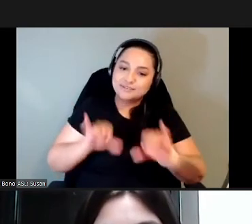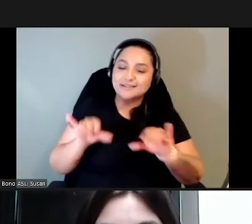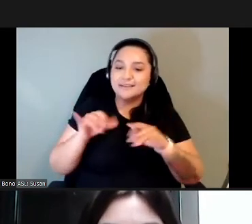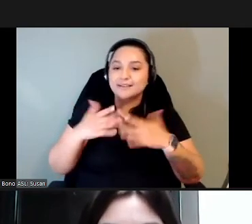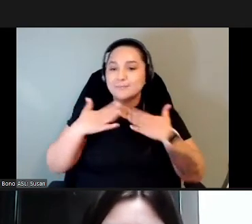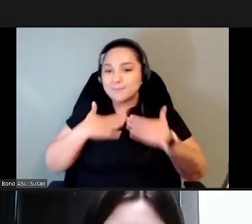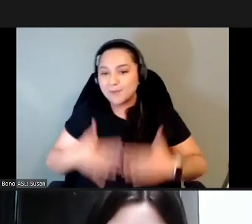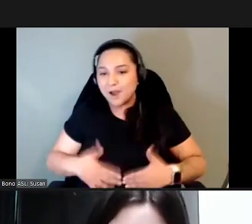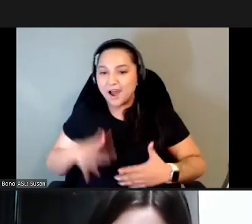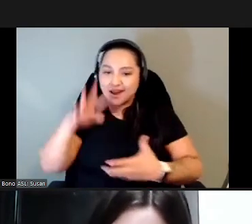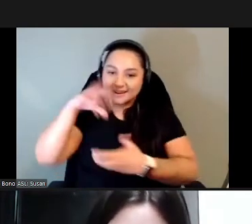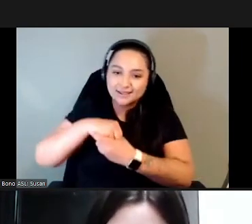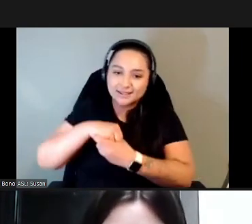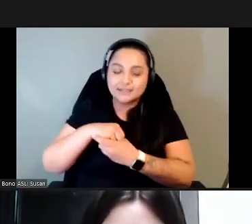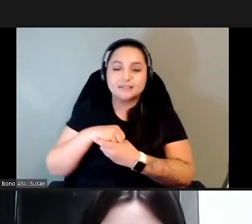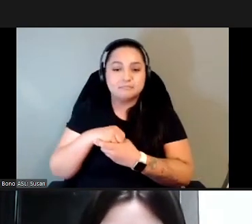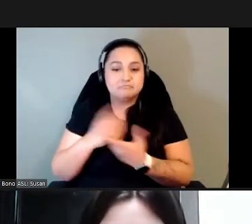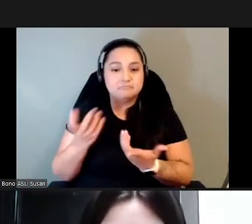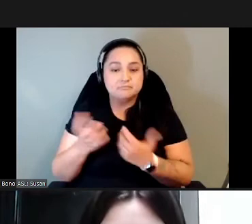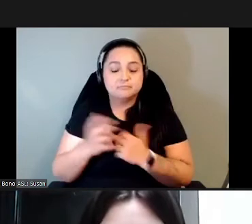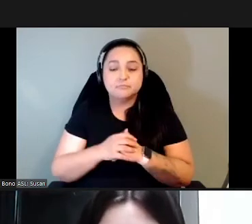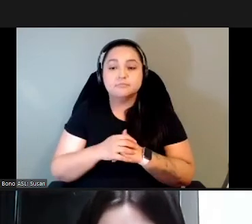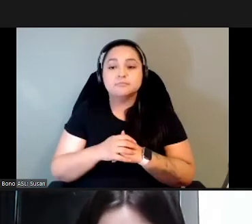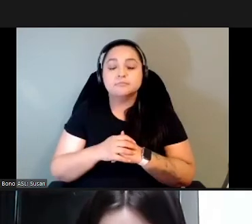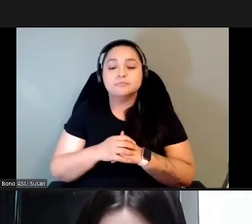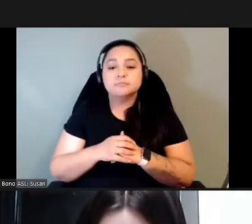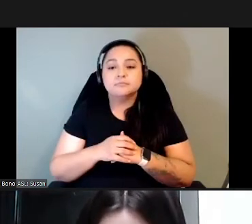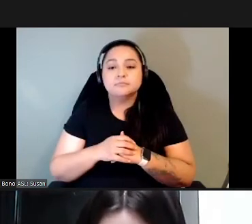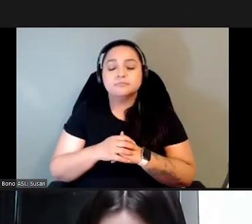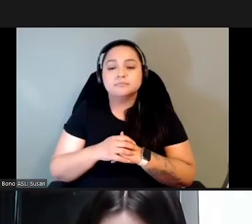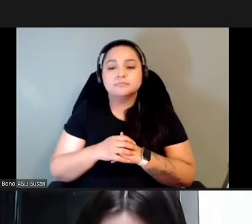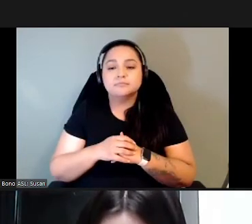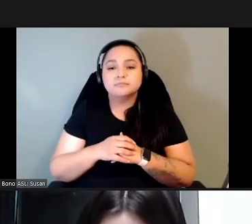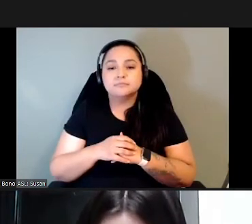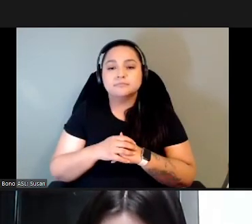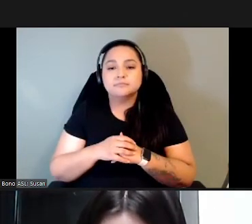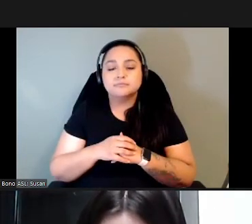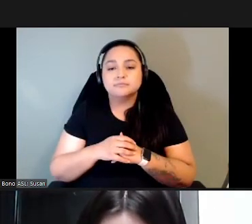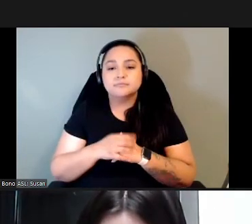When you were just speaking about this work